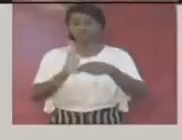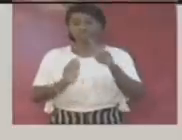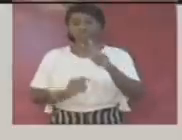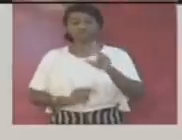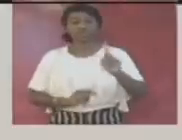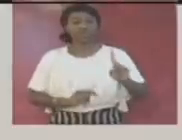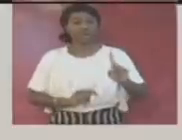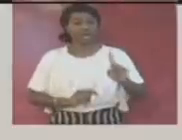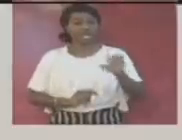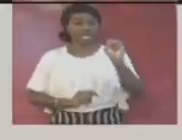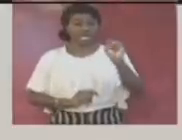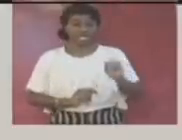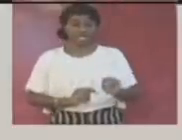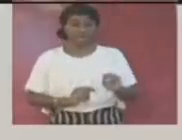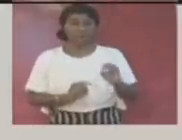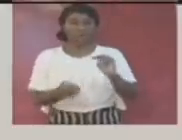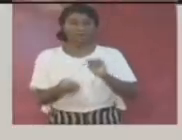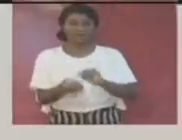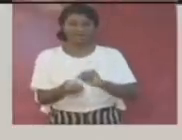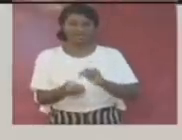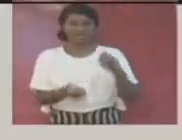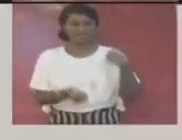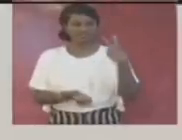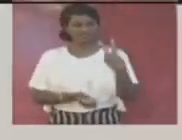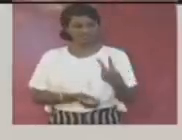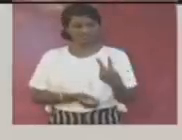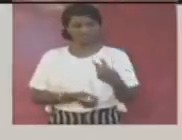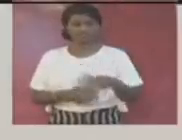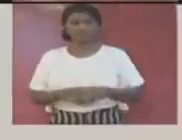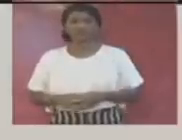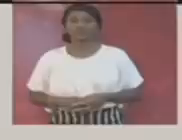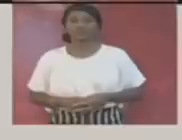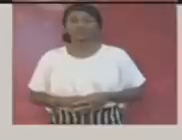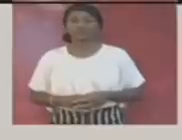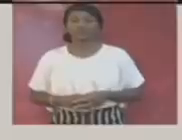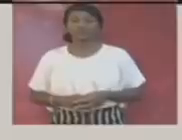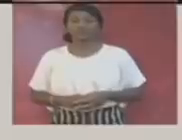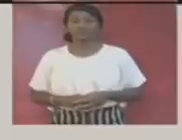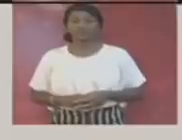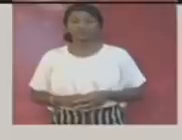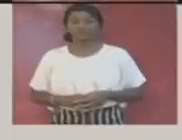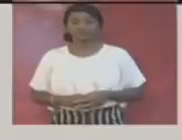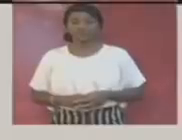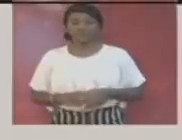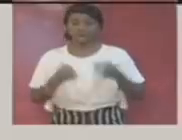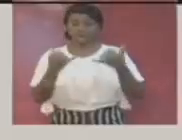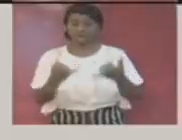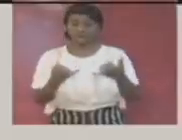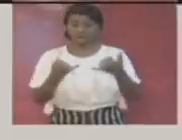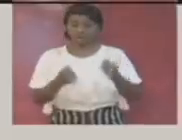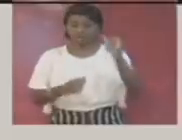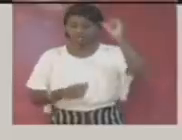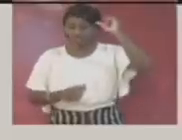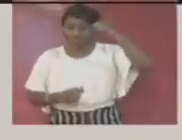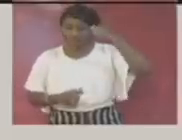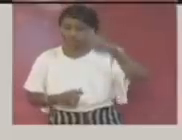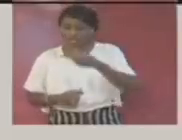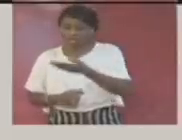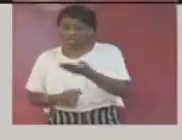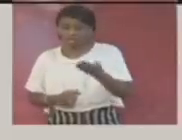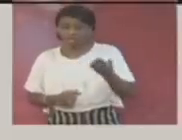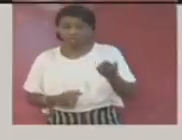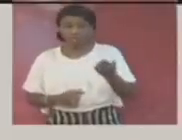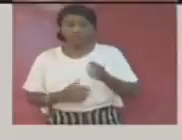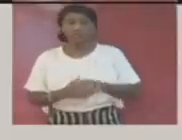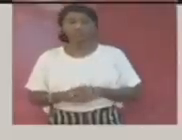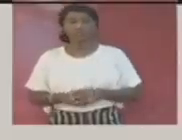Medical Facility there are 2 persons. With regards to, I just wanted to take the opportunity to remind persons